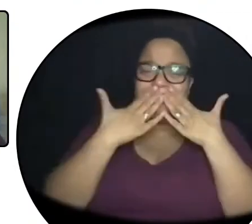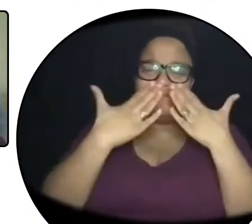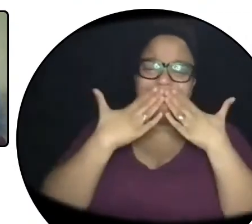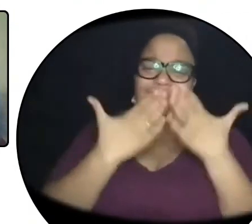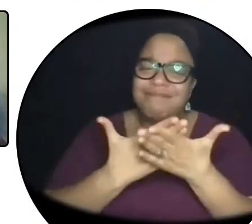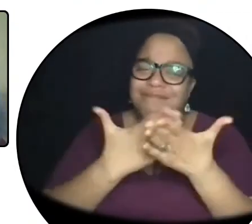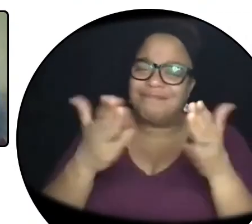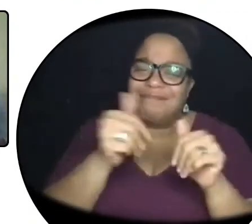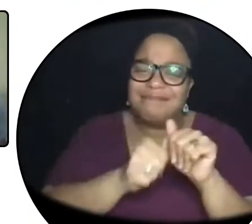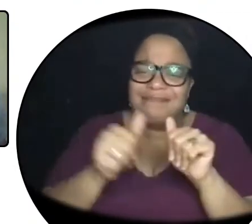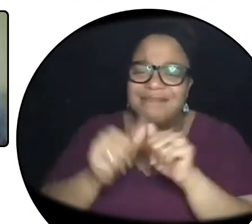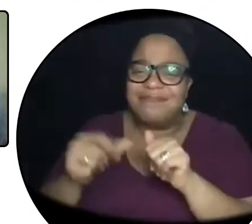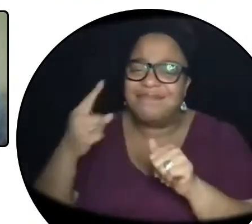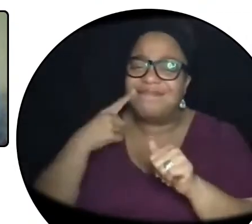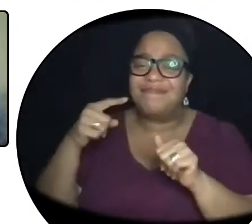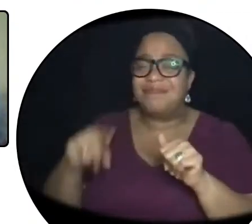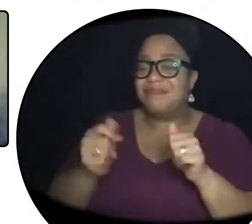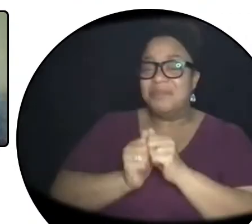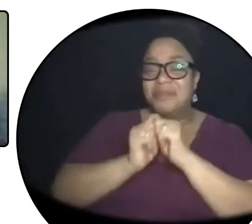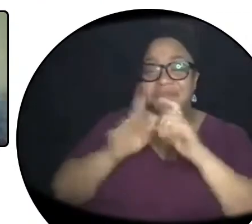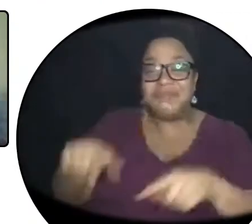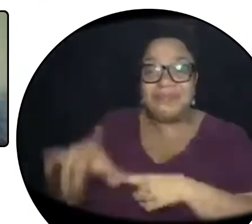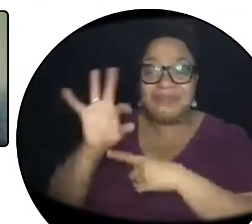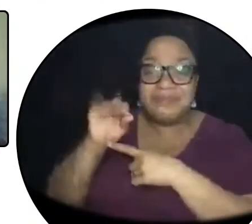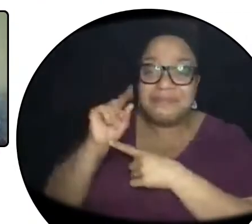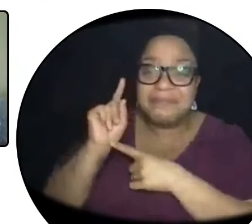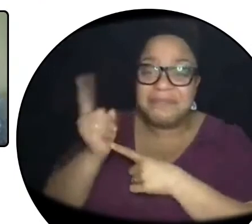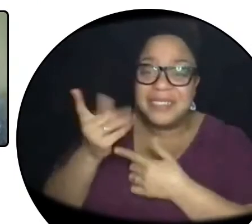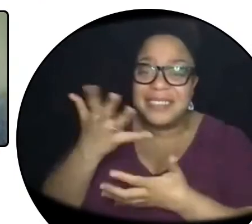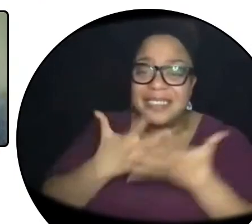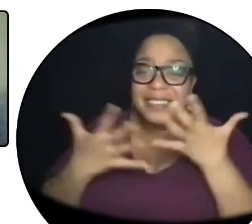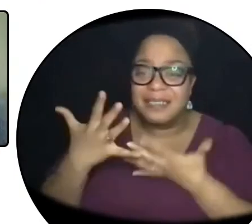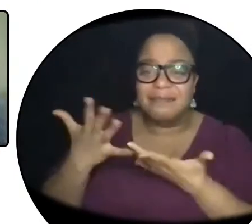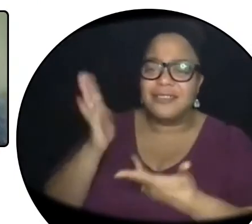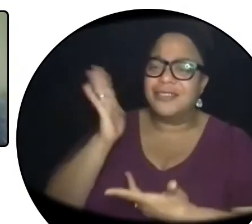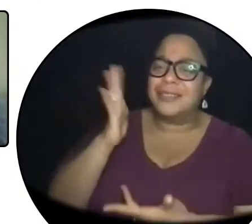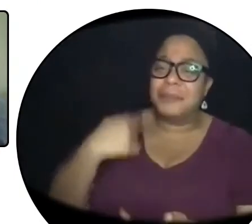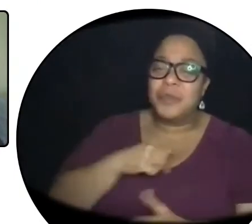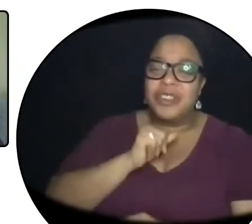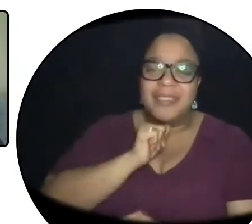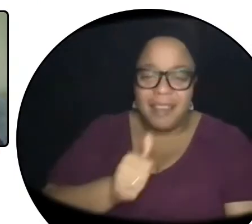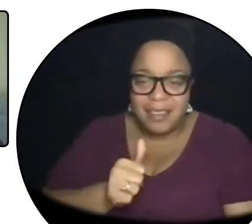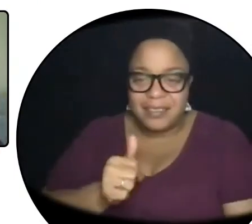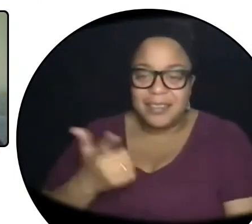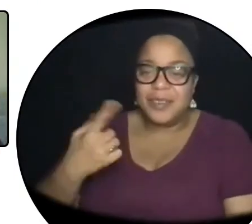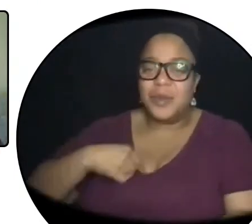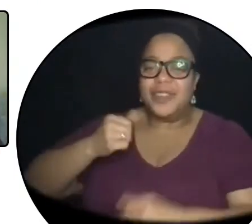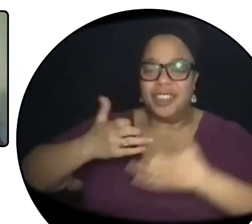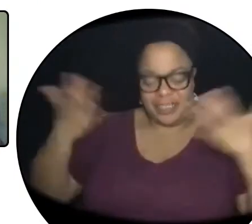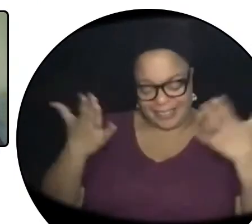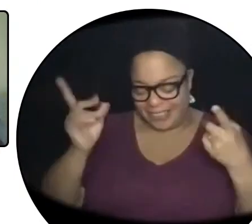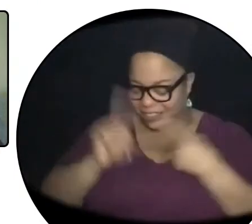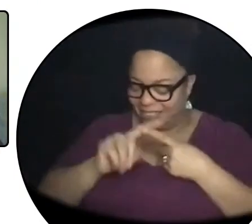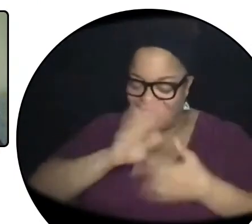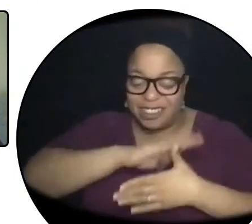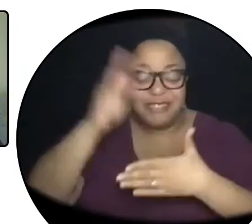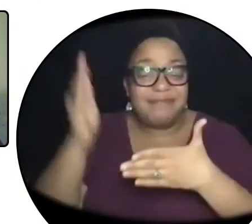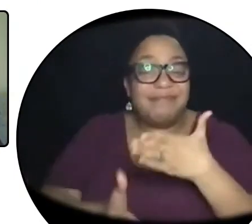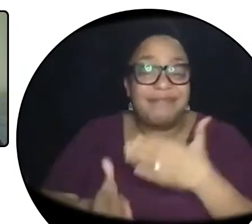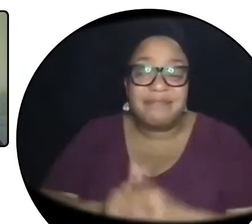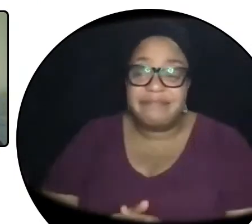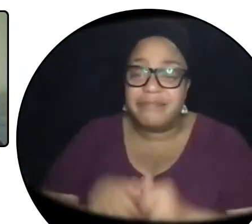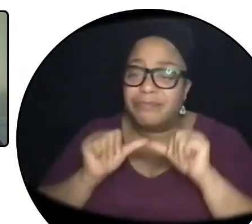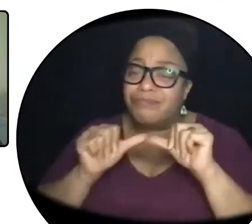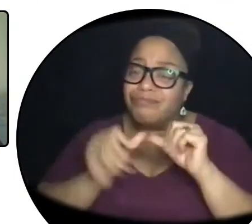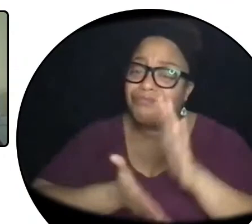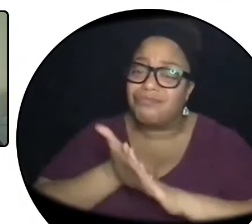decolonizing education. And also just grateful to everyone who joined us, grateful to Haymarket Books for always